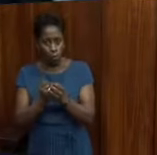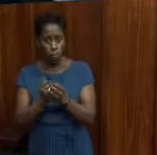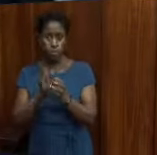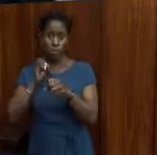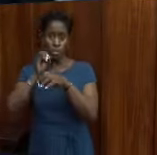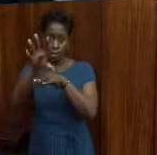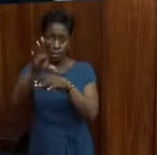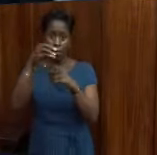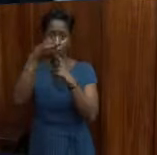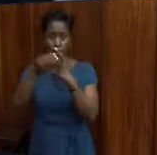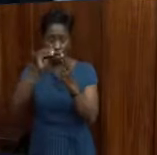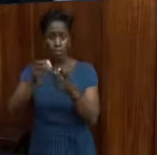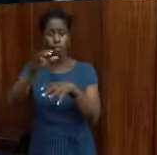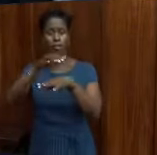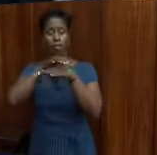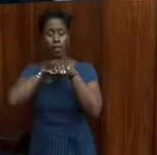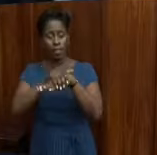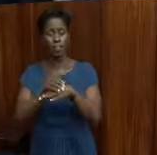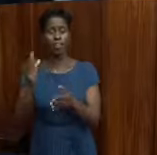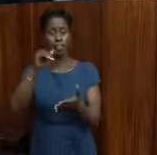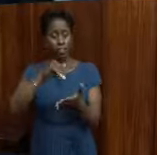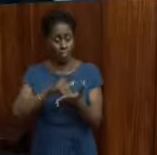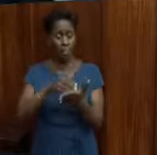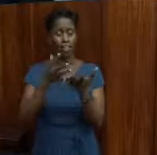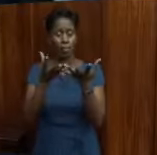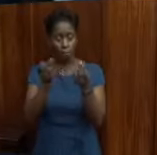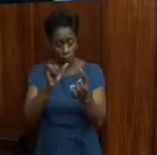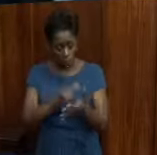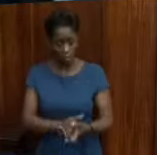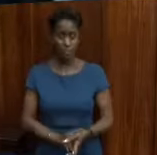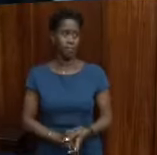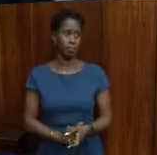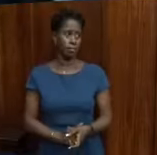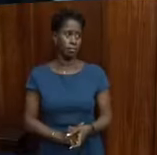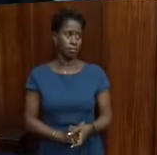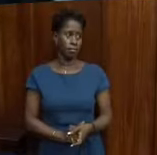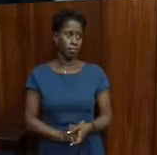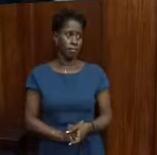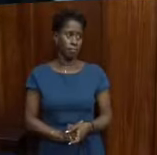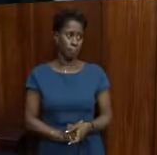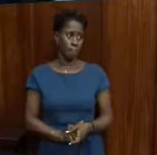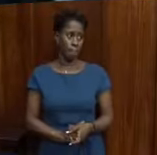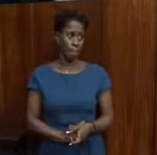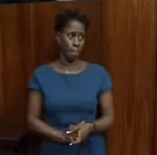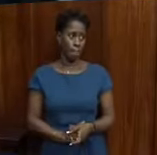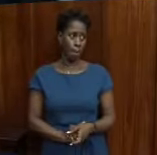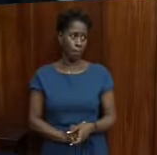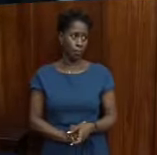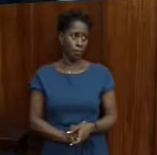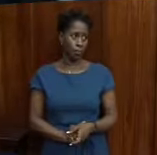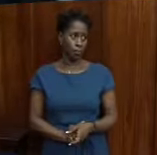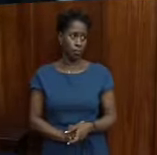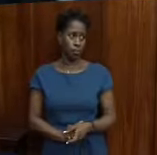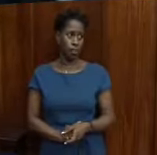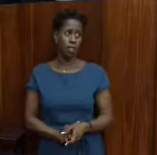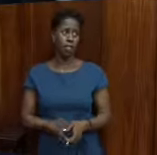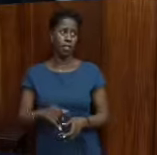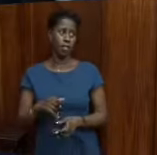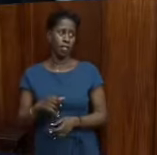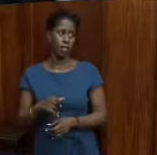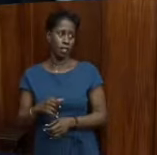market. Mr. Speaker, history has shown us that if we had added more value